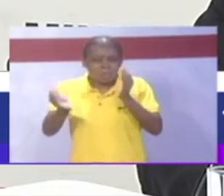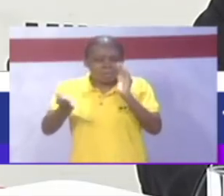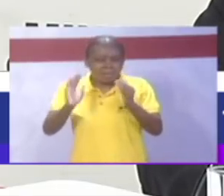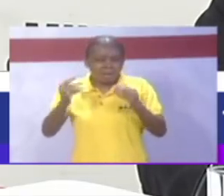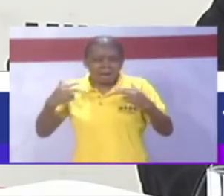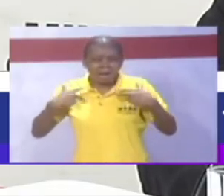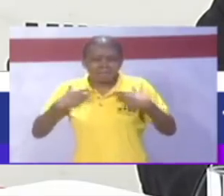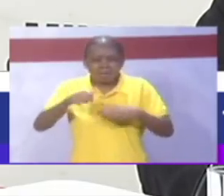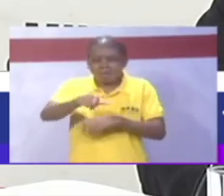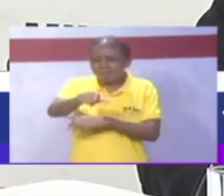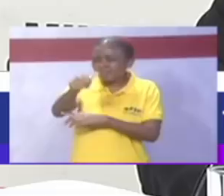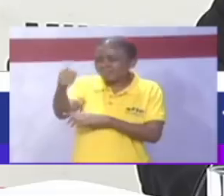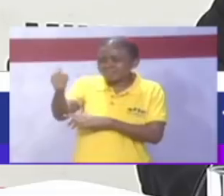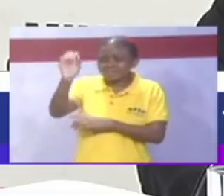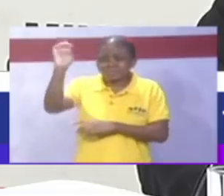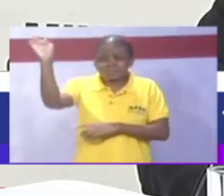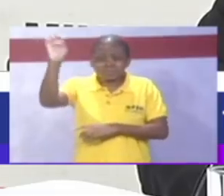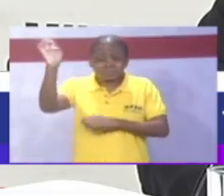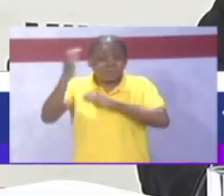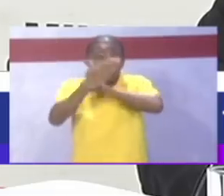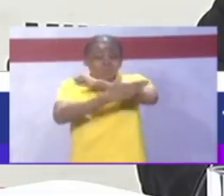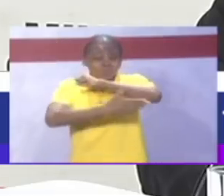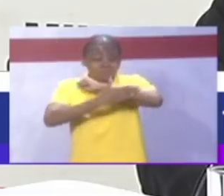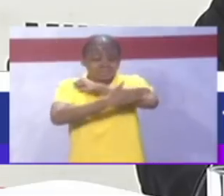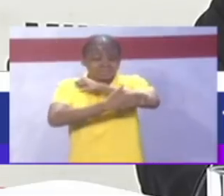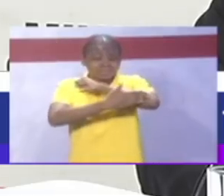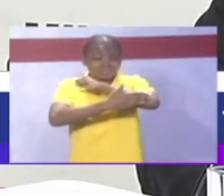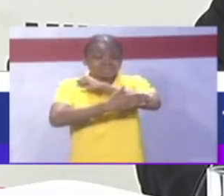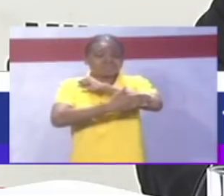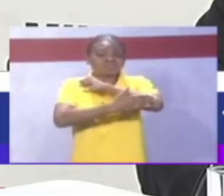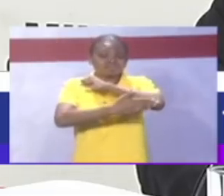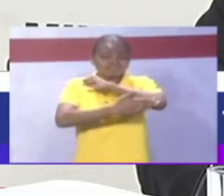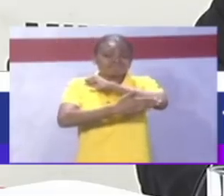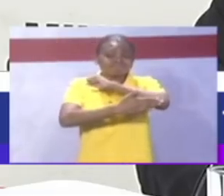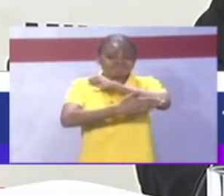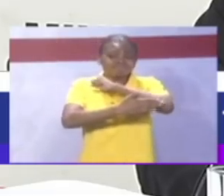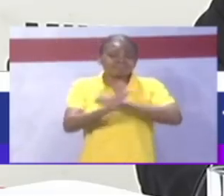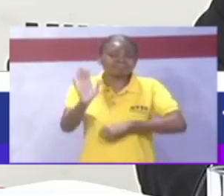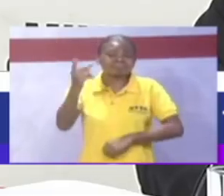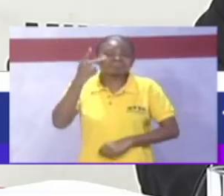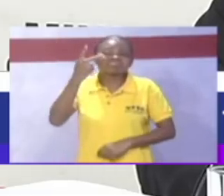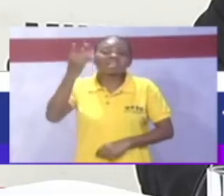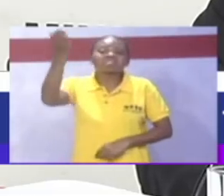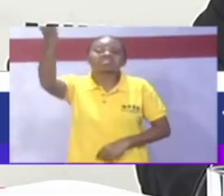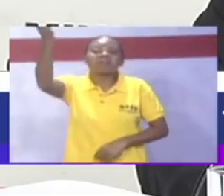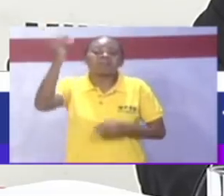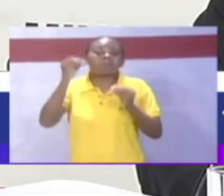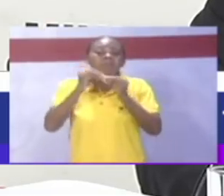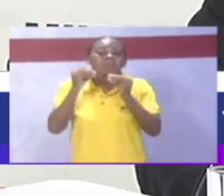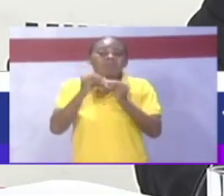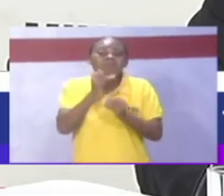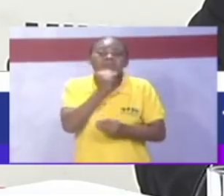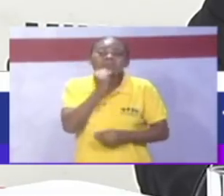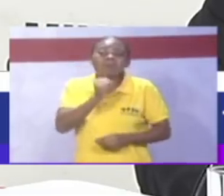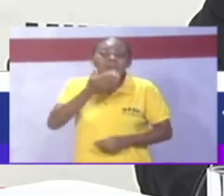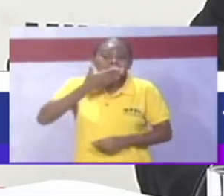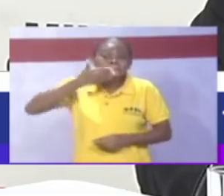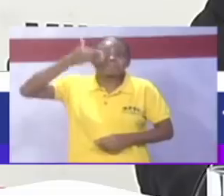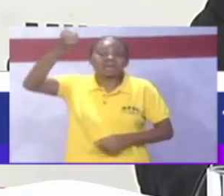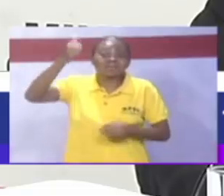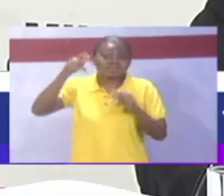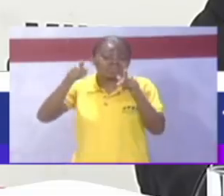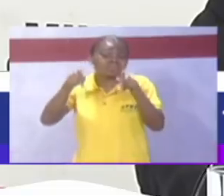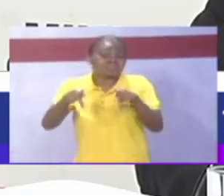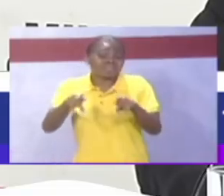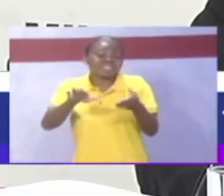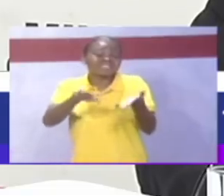that their outbreak actually affected an older population, and the older population would therefore be at higher risk of having